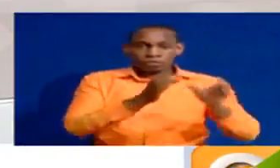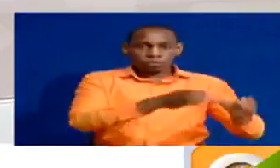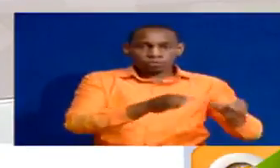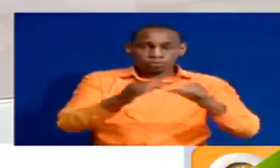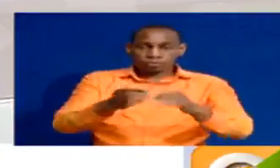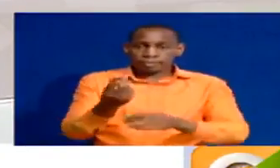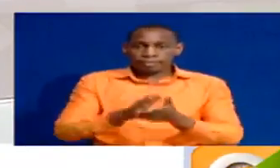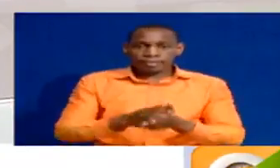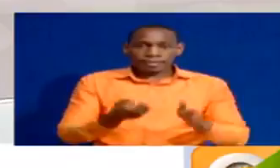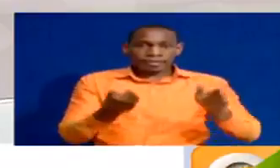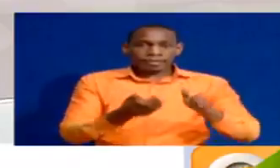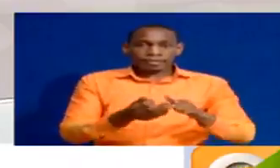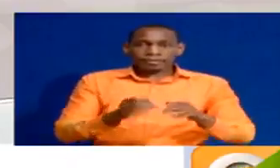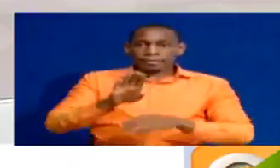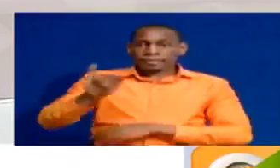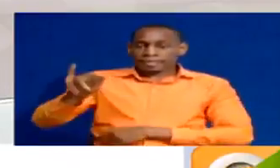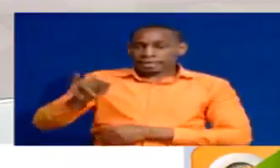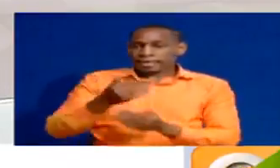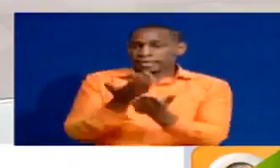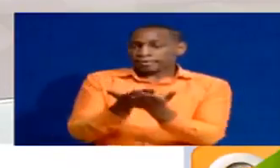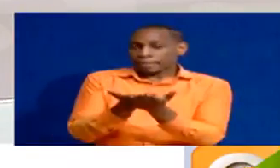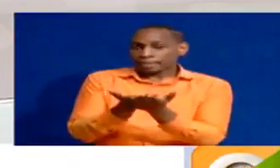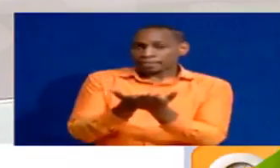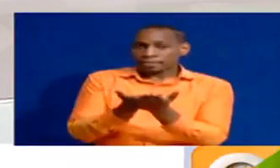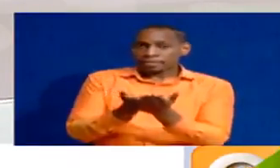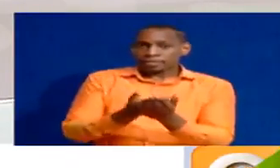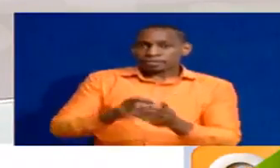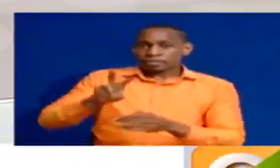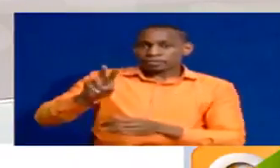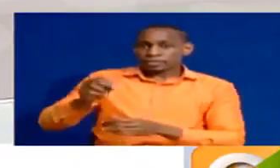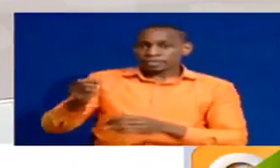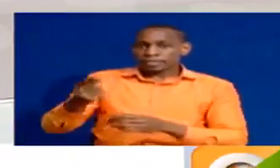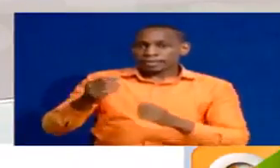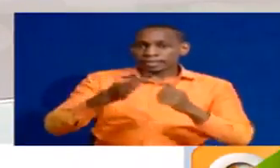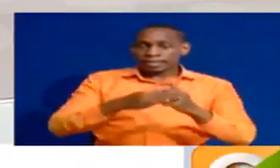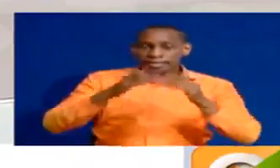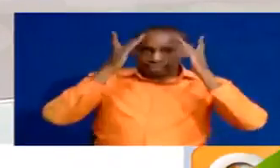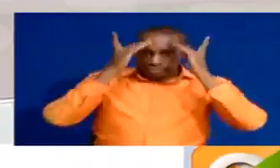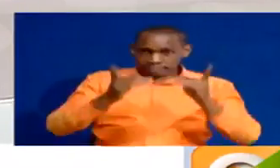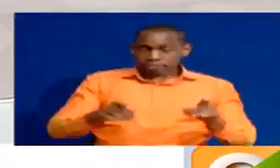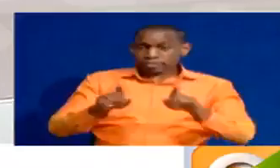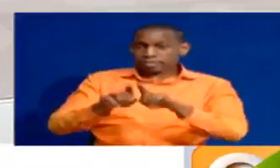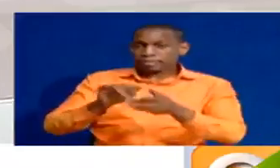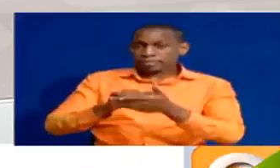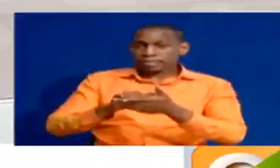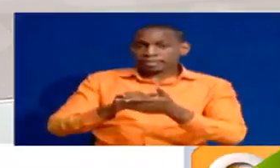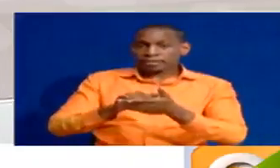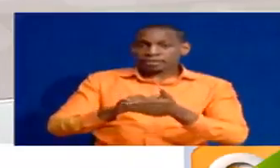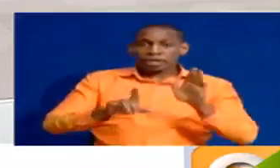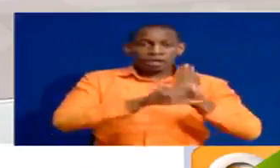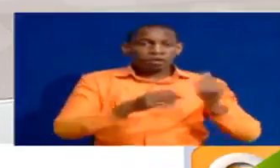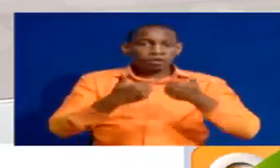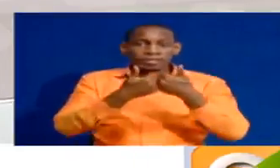and respondents in the Building Bridges Initiative appeals. The 20th of August verdict notwithstanding, another